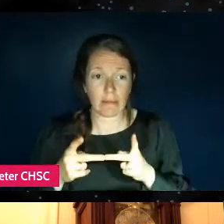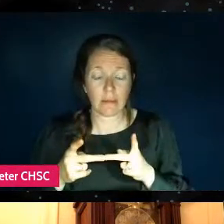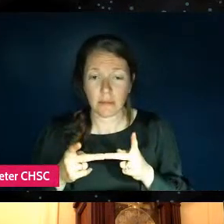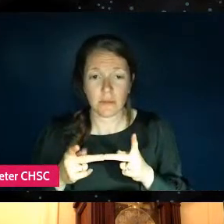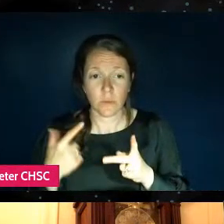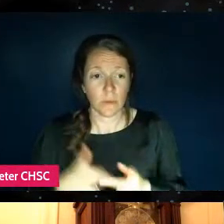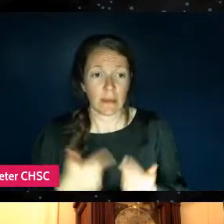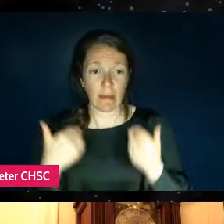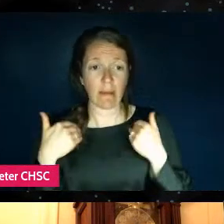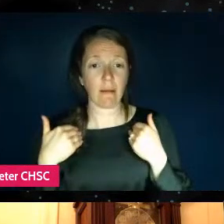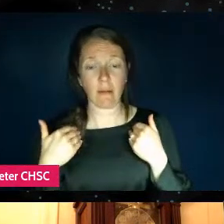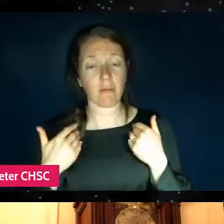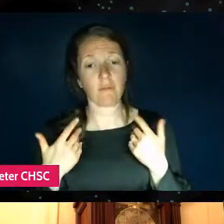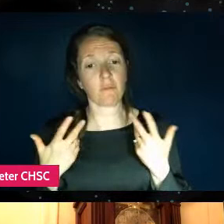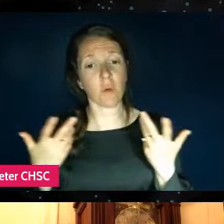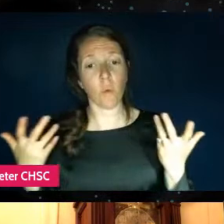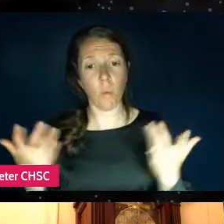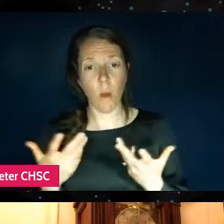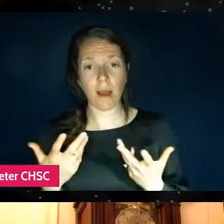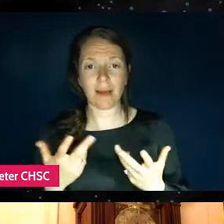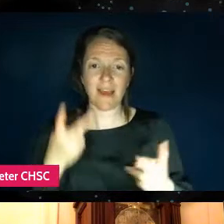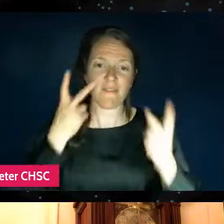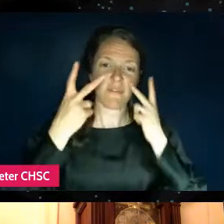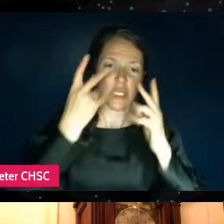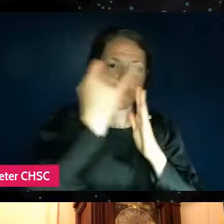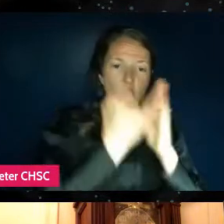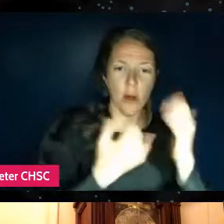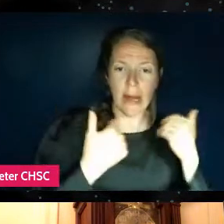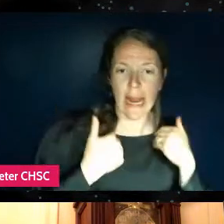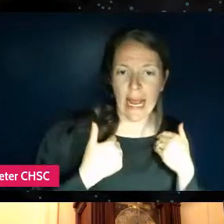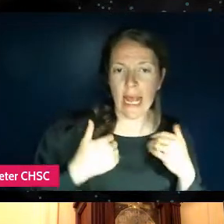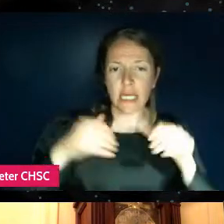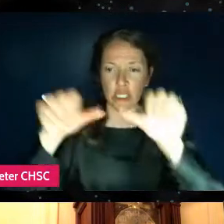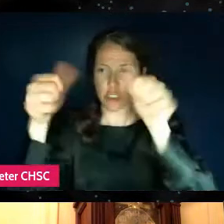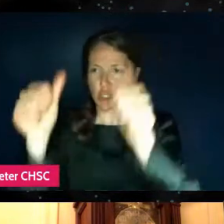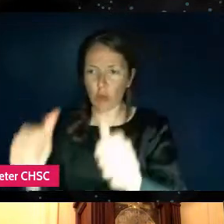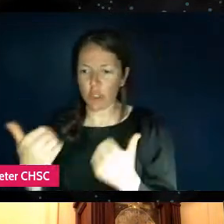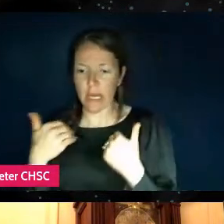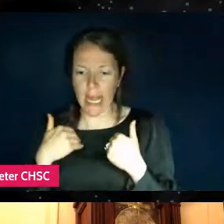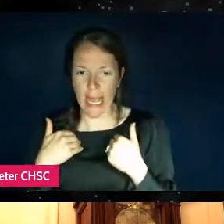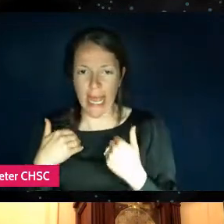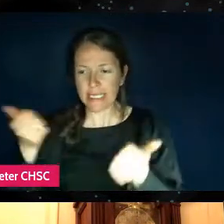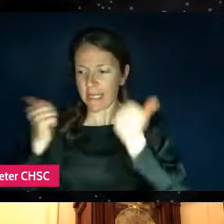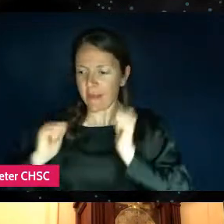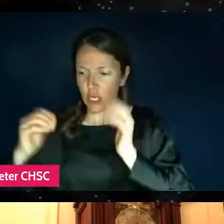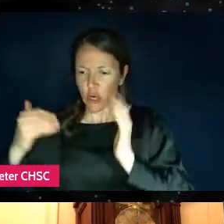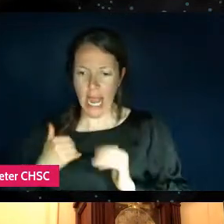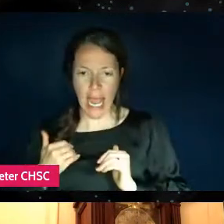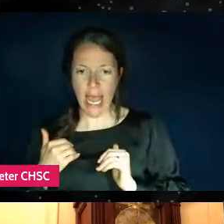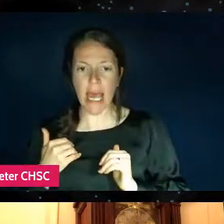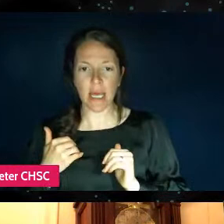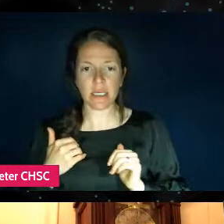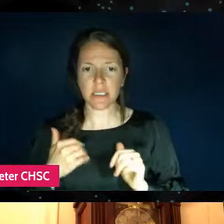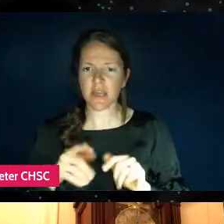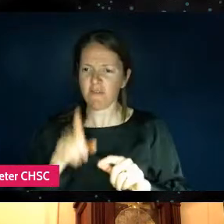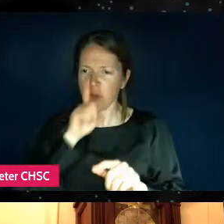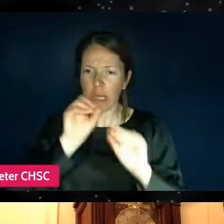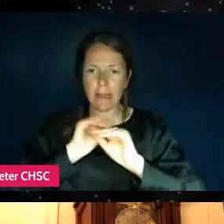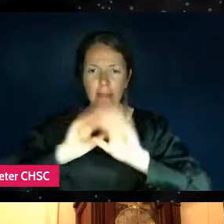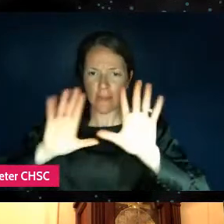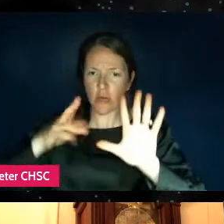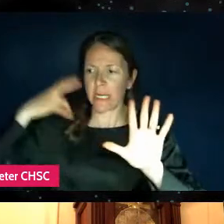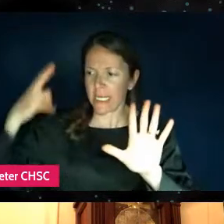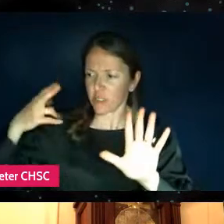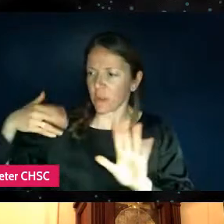have what visual art has, or what sculpture has, or what a theater has, where we have like a very clear history and a very